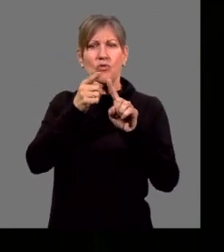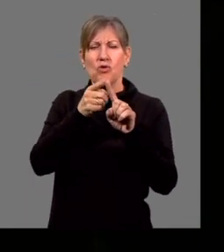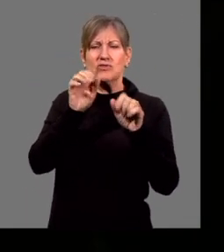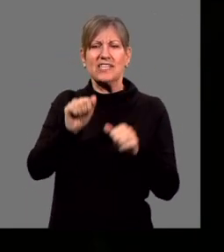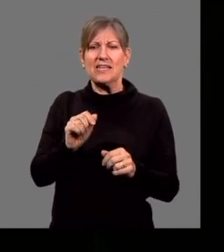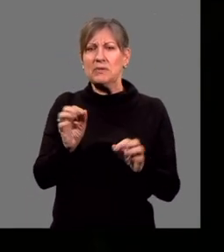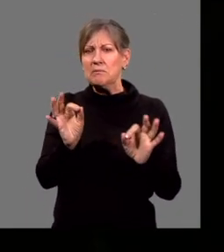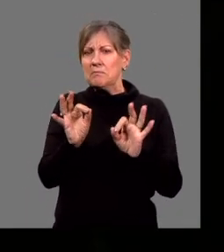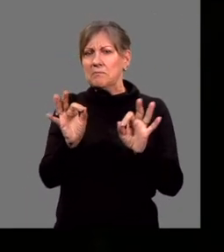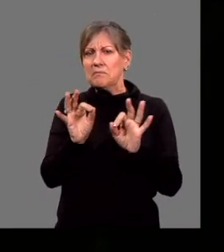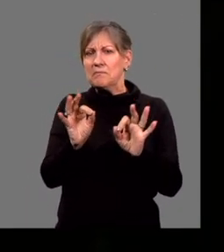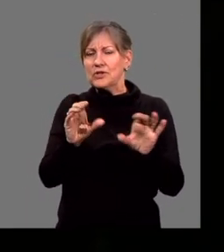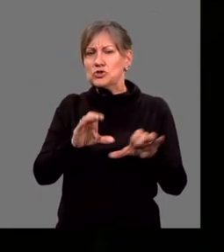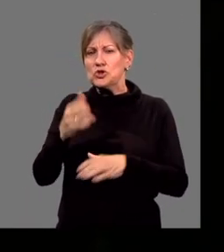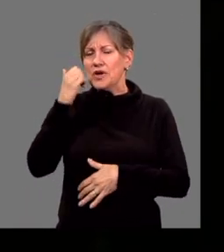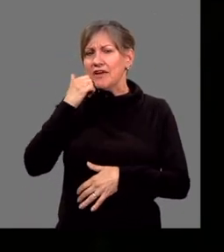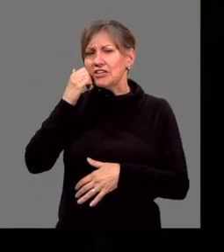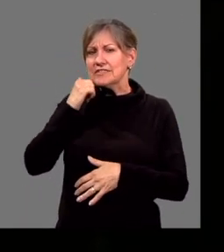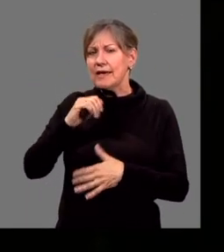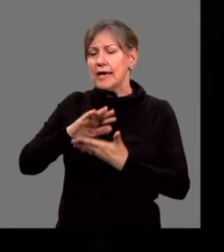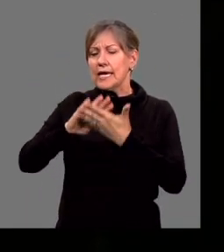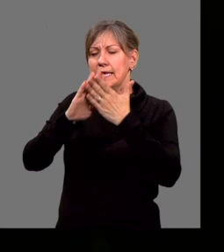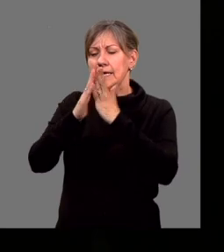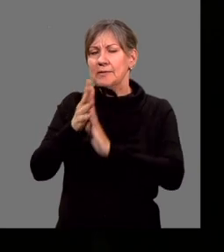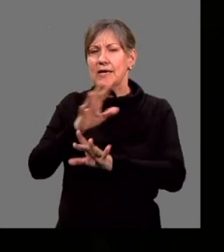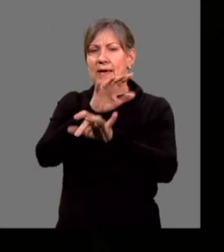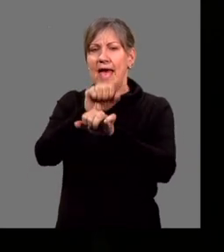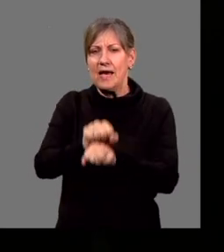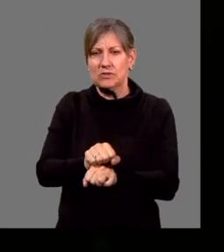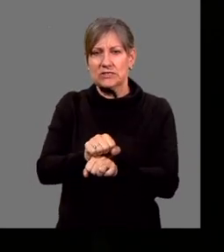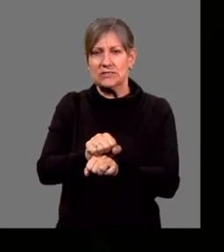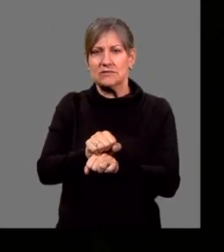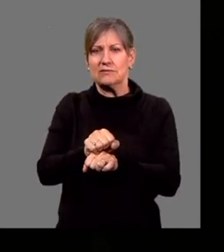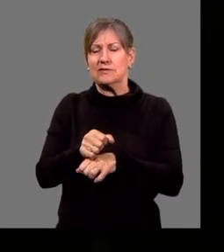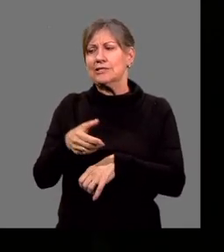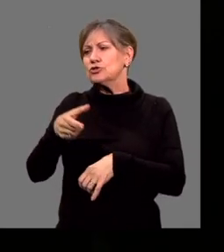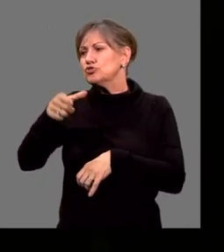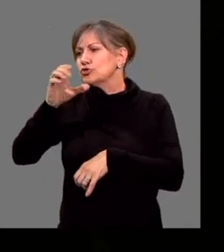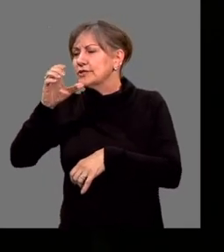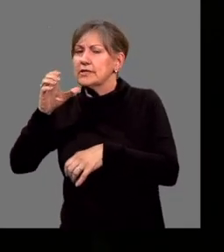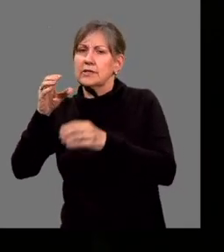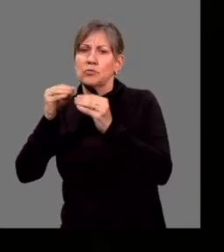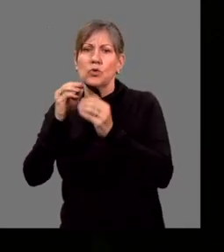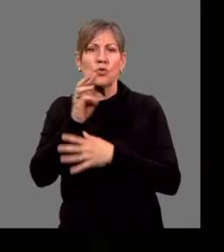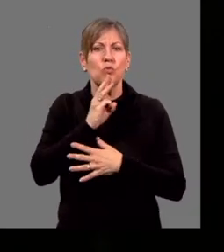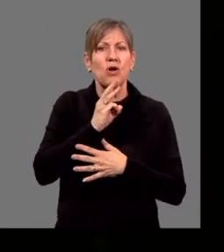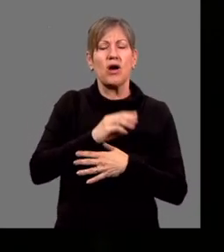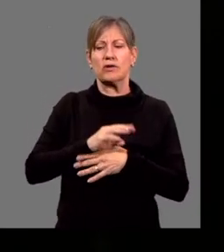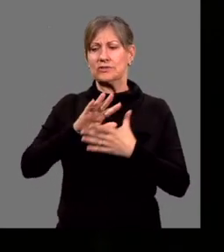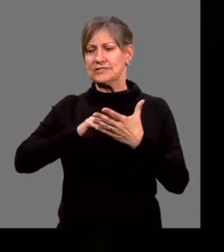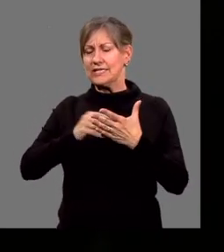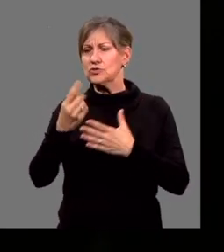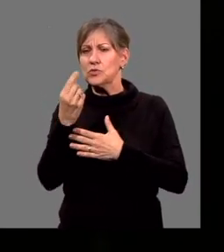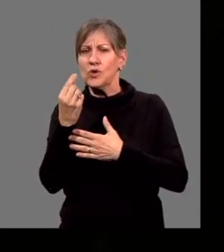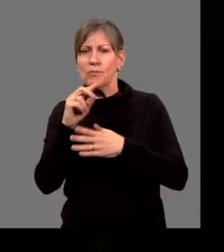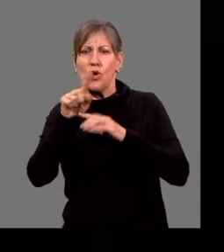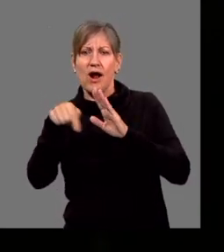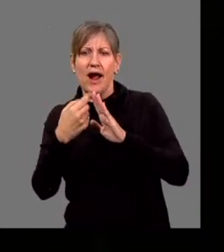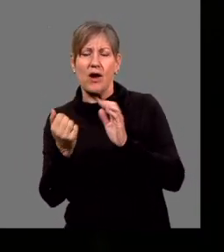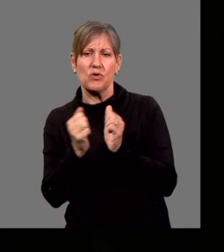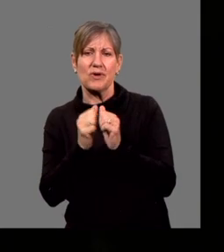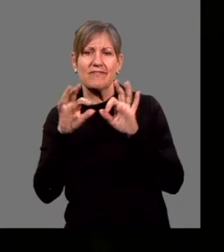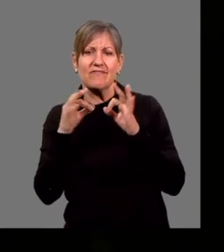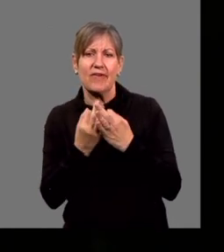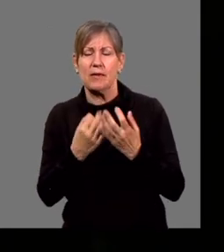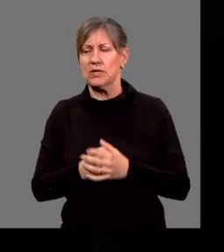be the little things that are done daily that can become habits that we adapt. Drinking more water, scheduling one more hour with